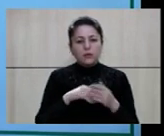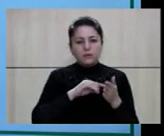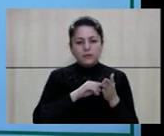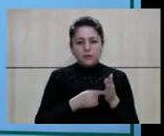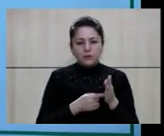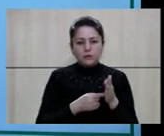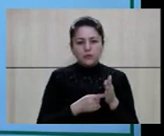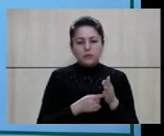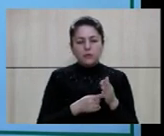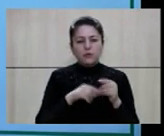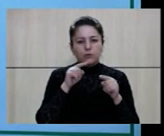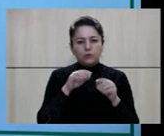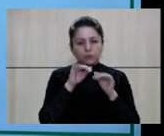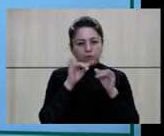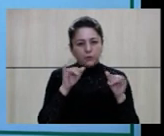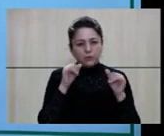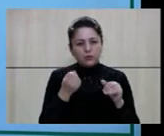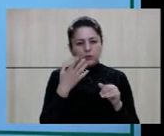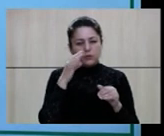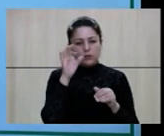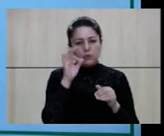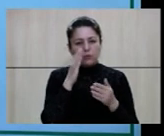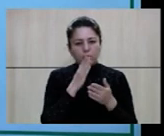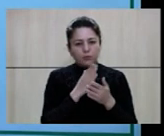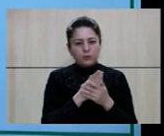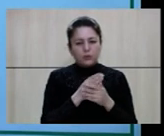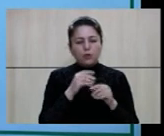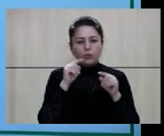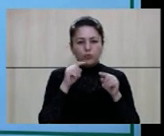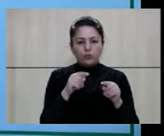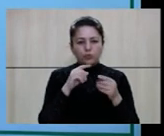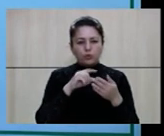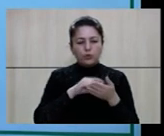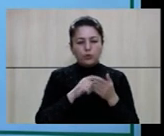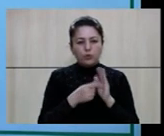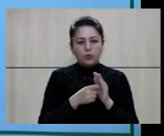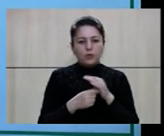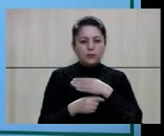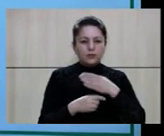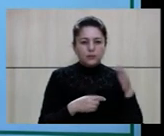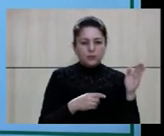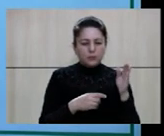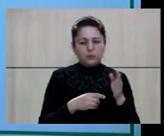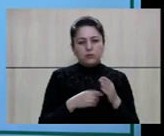virgulni shu ko'paytuvchimizda nechta nol bo'lsa, shuncha xona chapga surishimiz kerak bo'ladi.